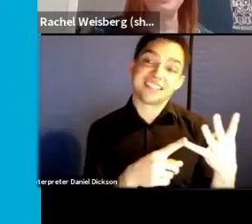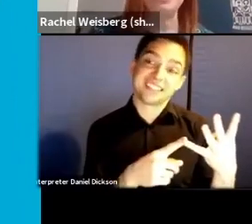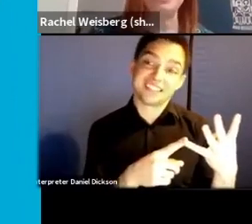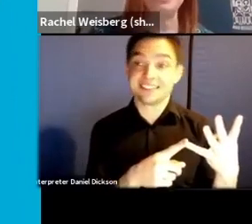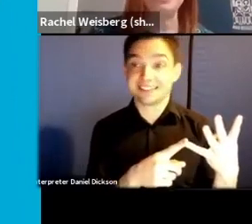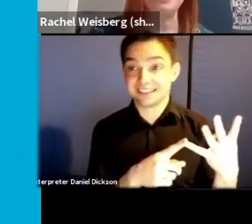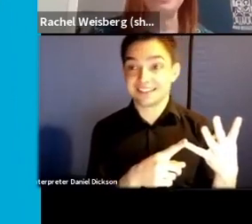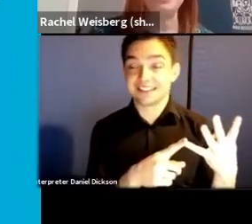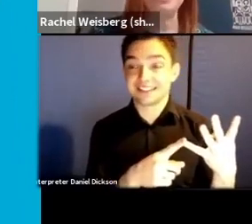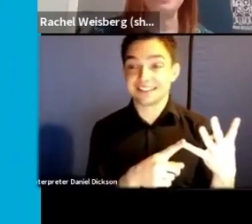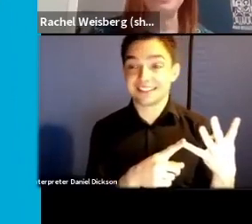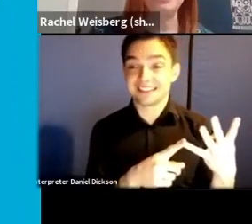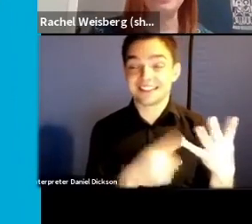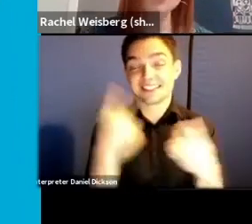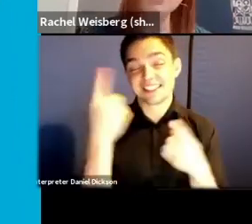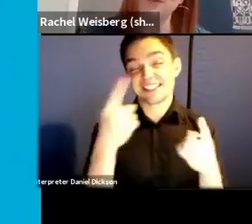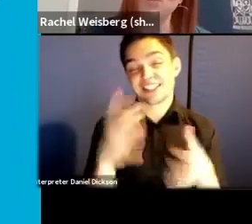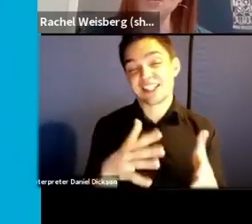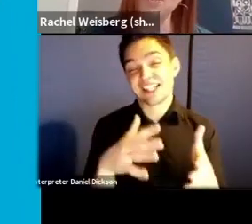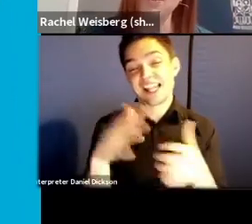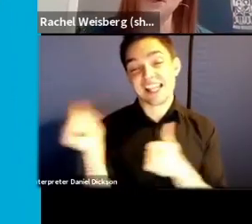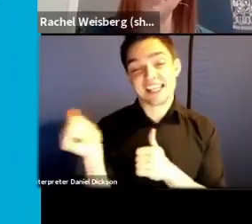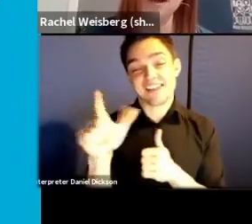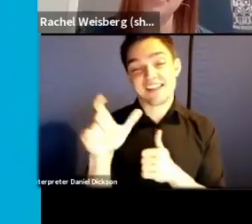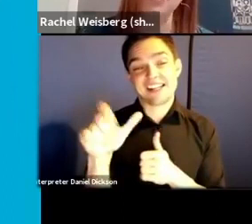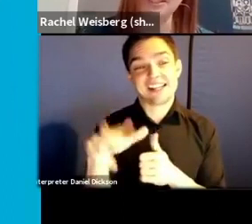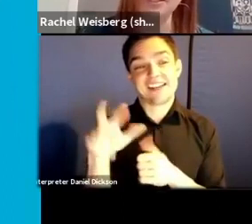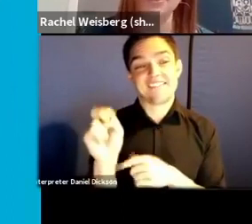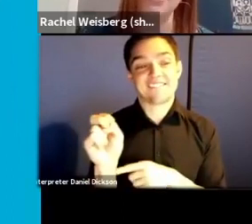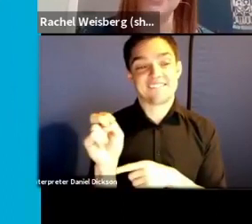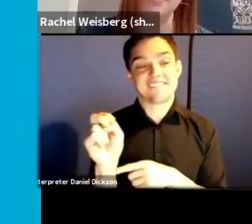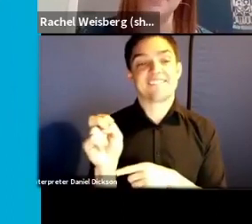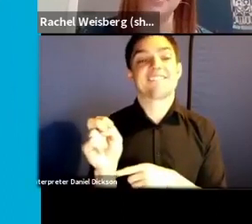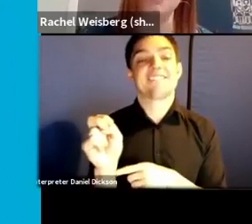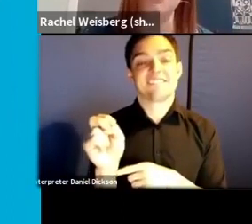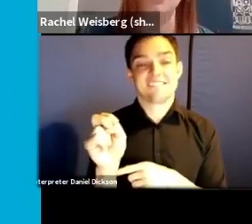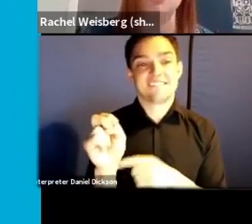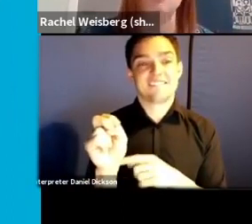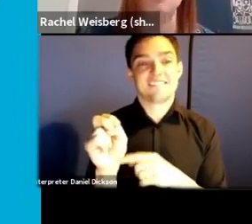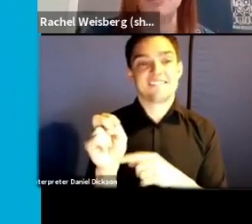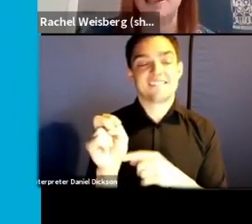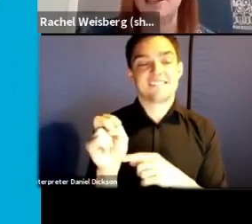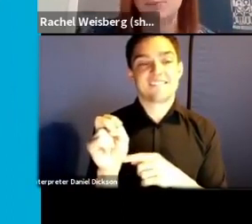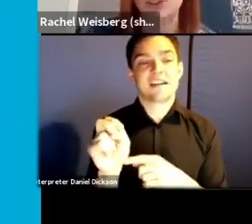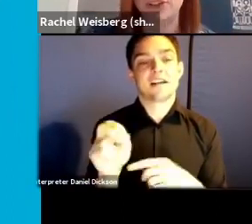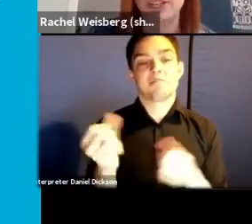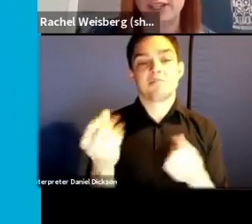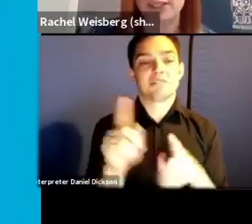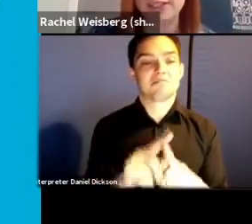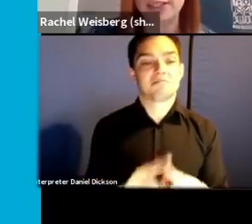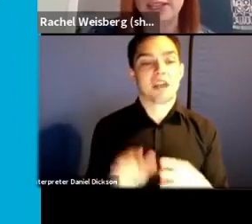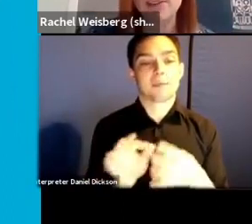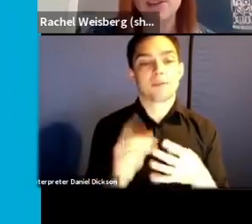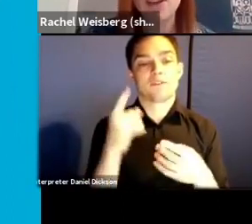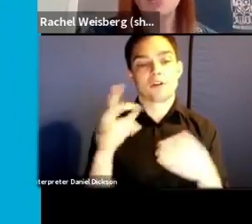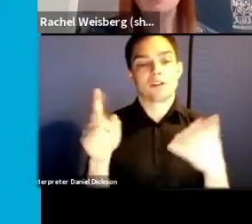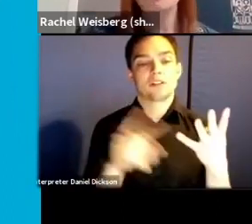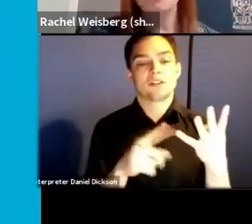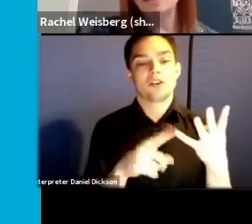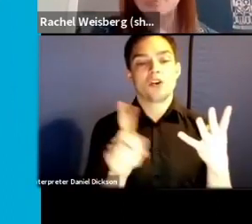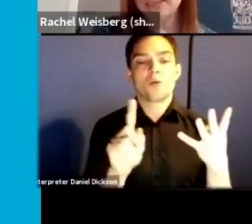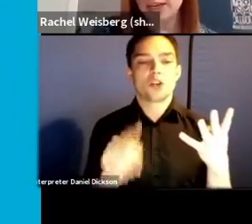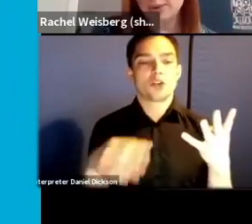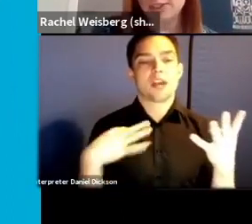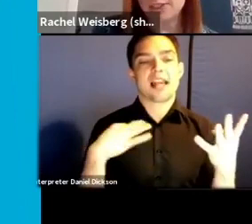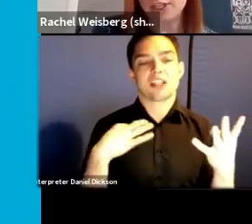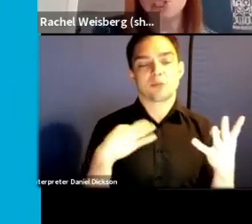is to consider leave. And there are a whole different number of opportunities to think of where you might be eligible